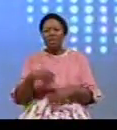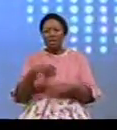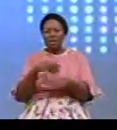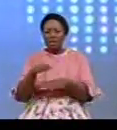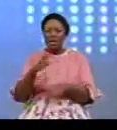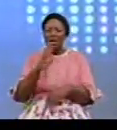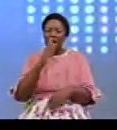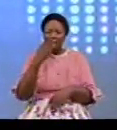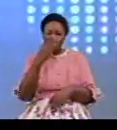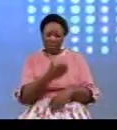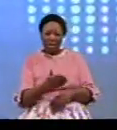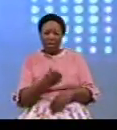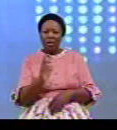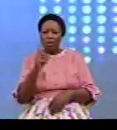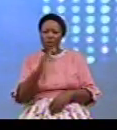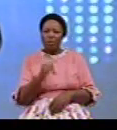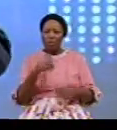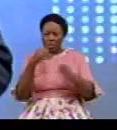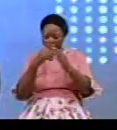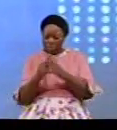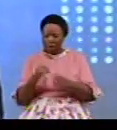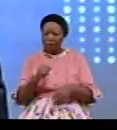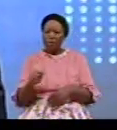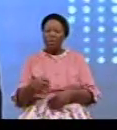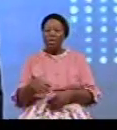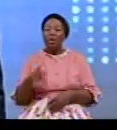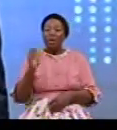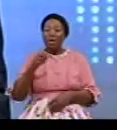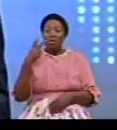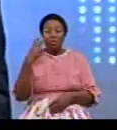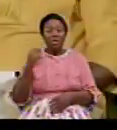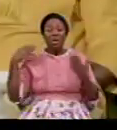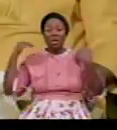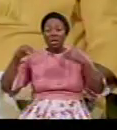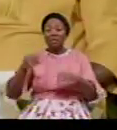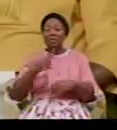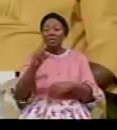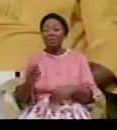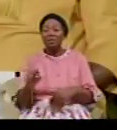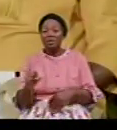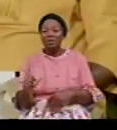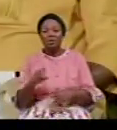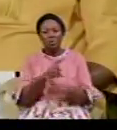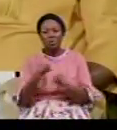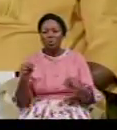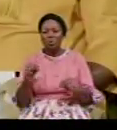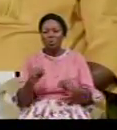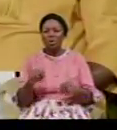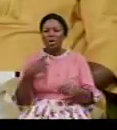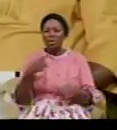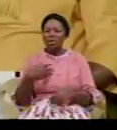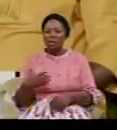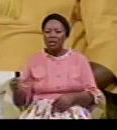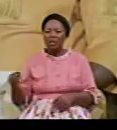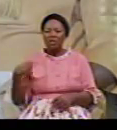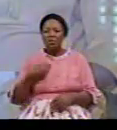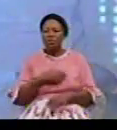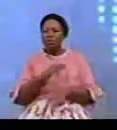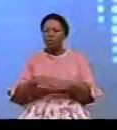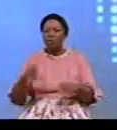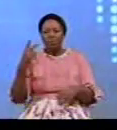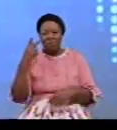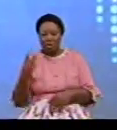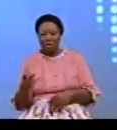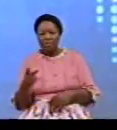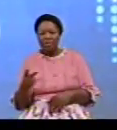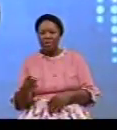you're telling the Lord, can you see the angels? I return. The things we do see. I